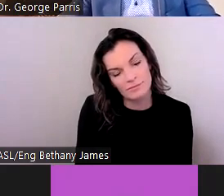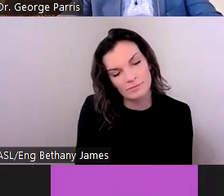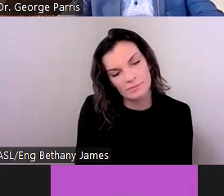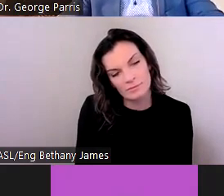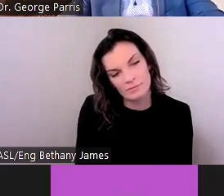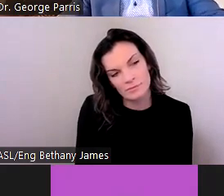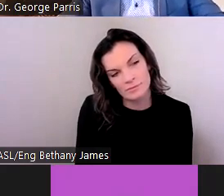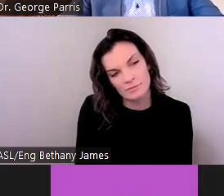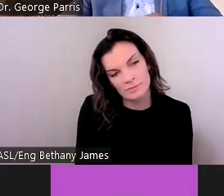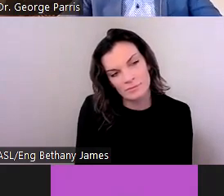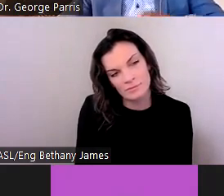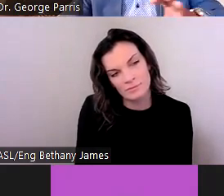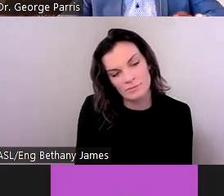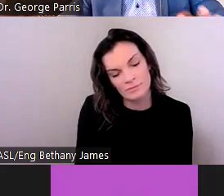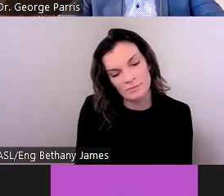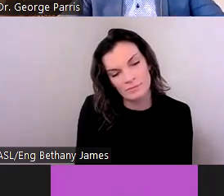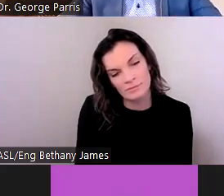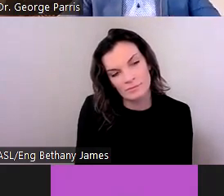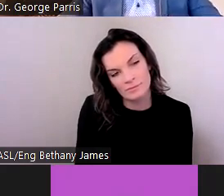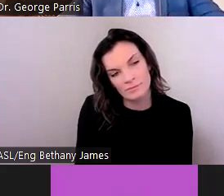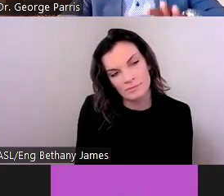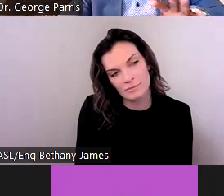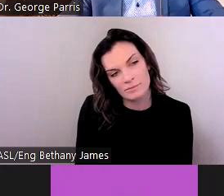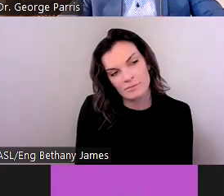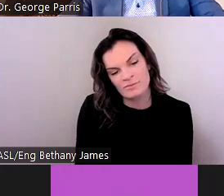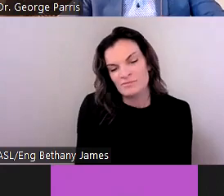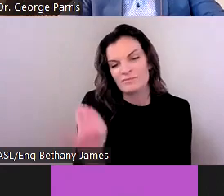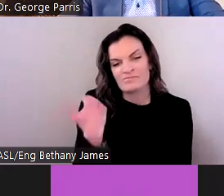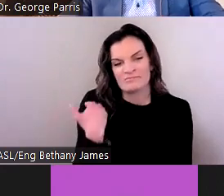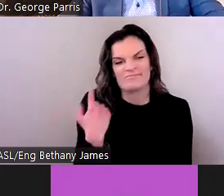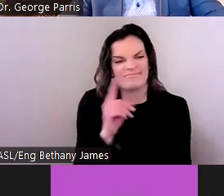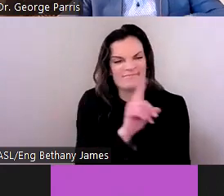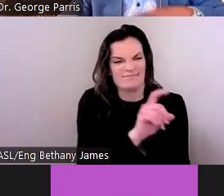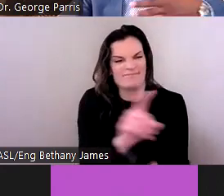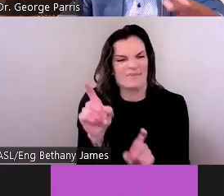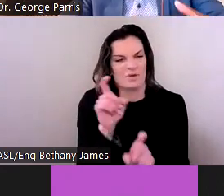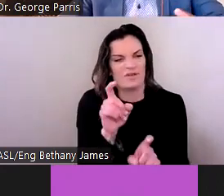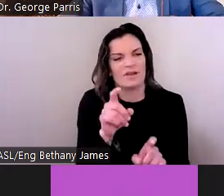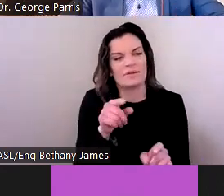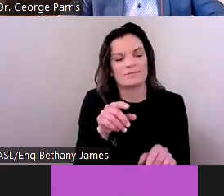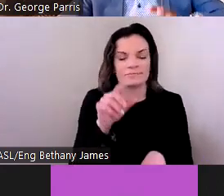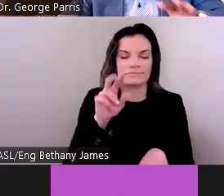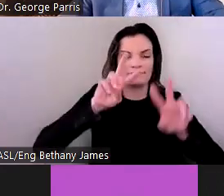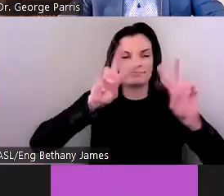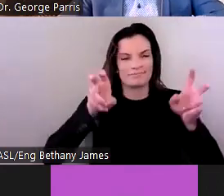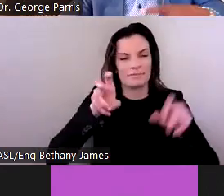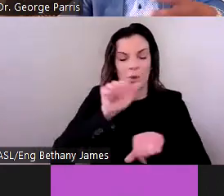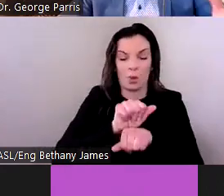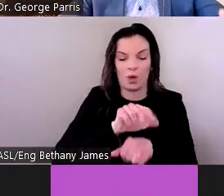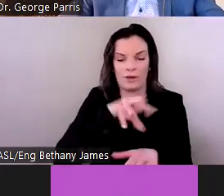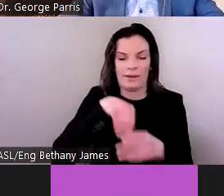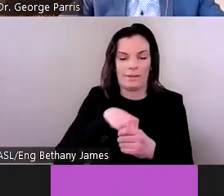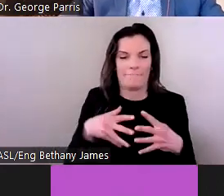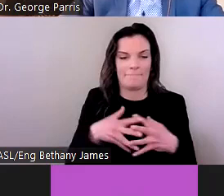that they have a real good understanding of how mental health is prevalent and how the perception of workers